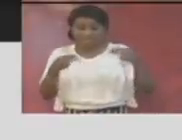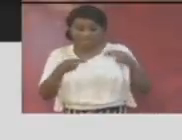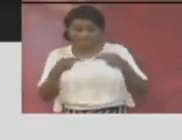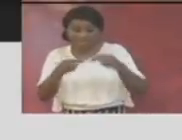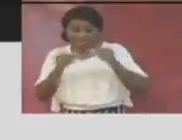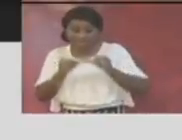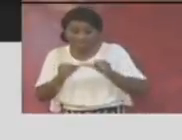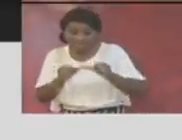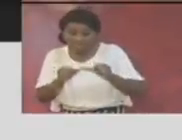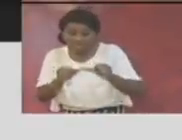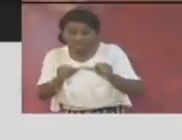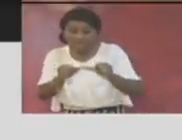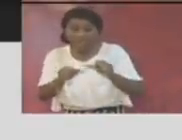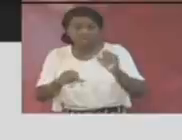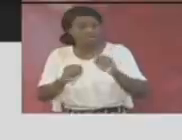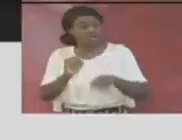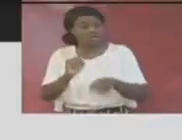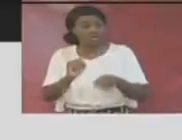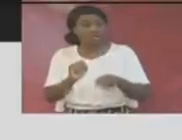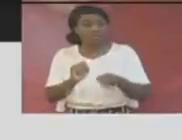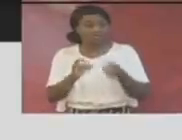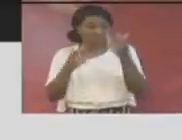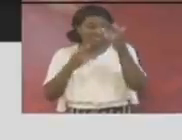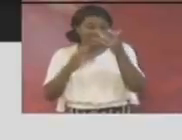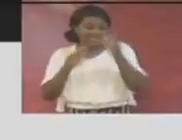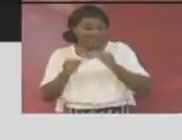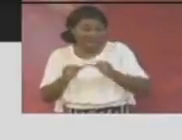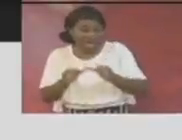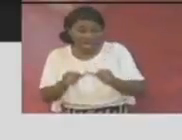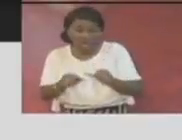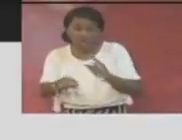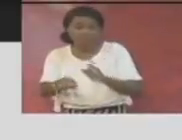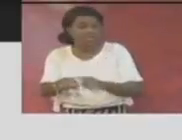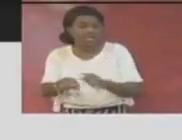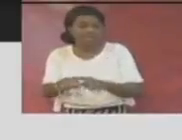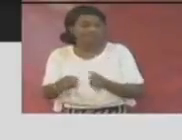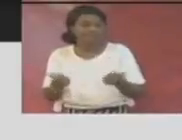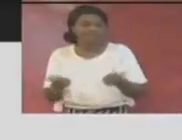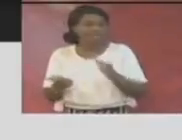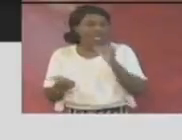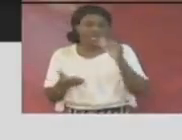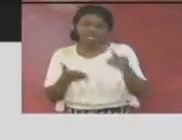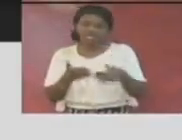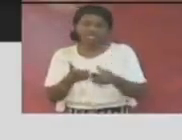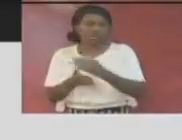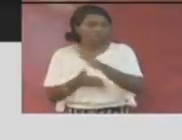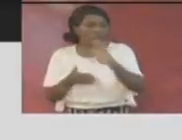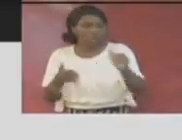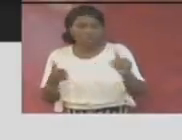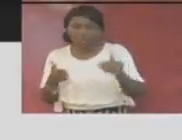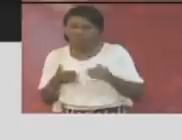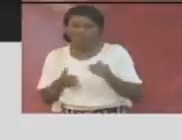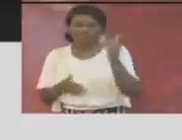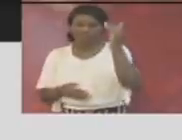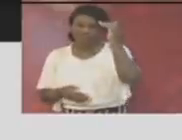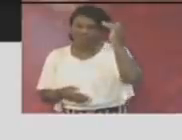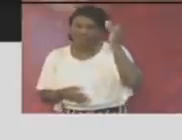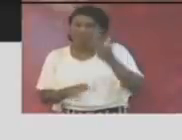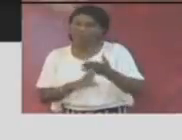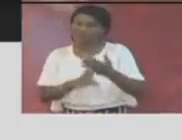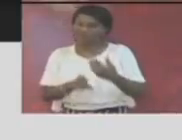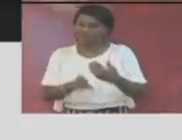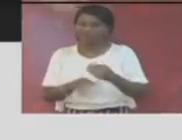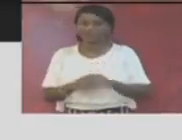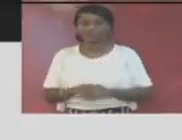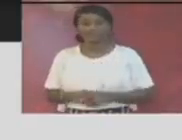the concept of long-term symptoms or complications of viral infections should be widely accepted. And